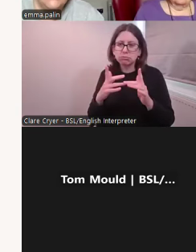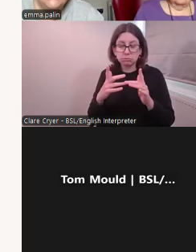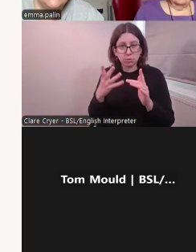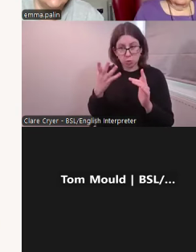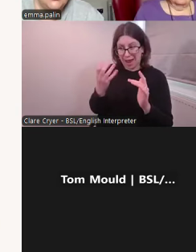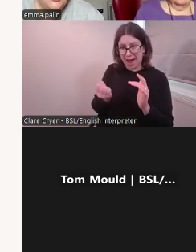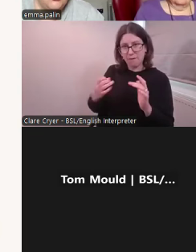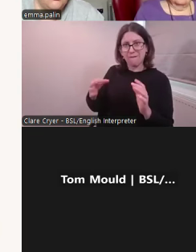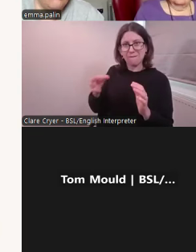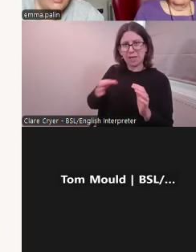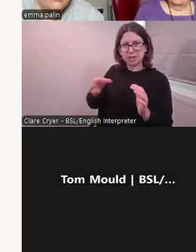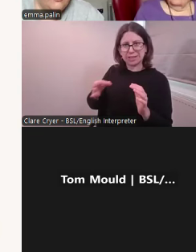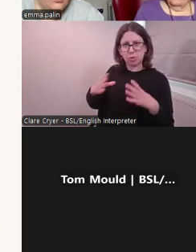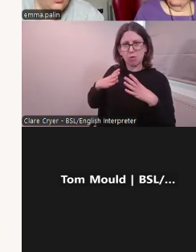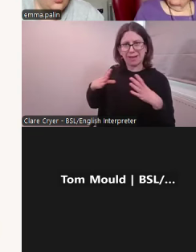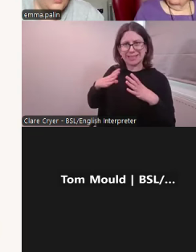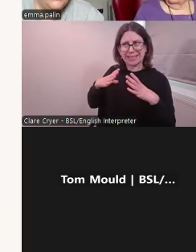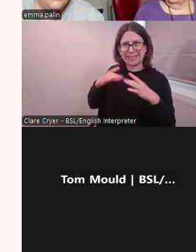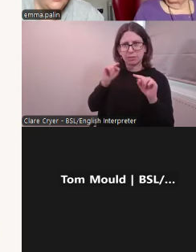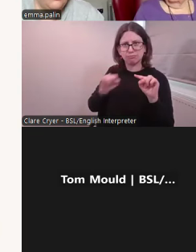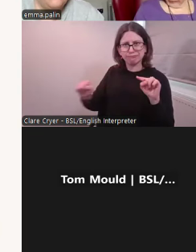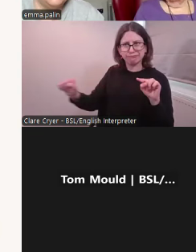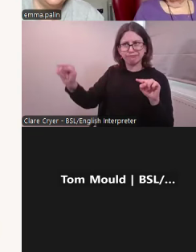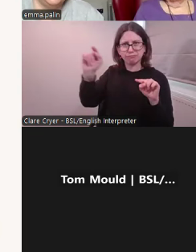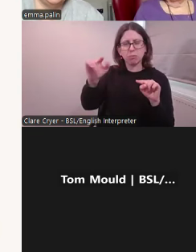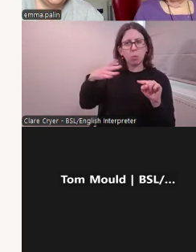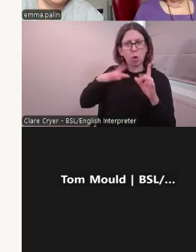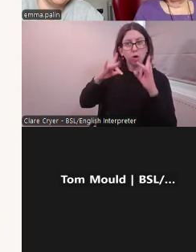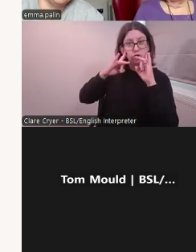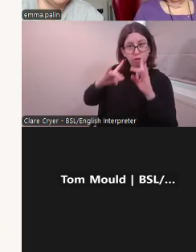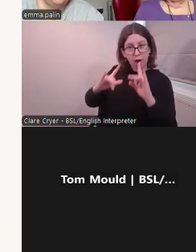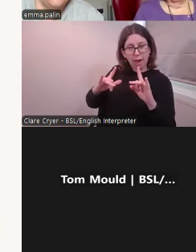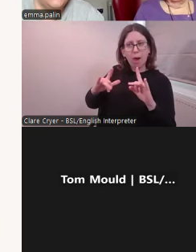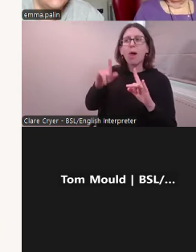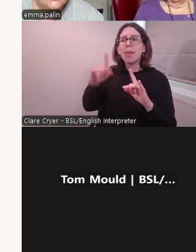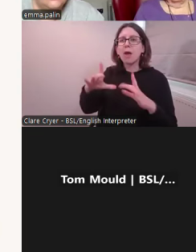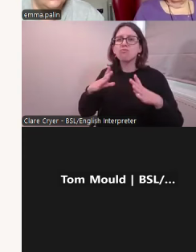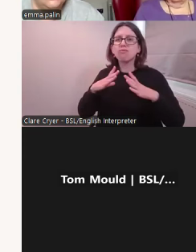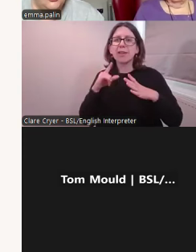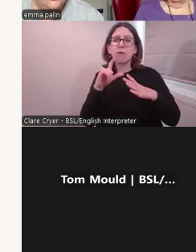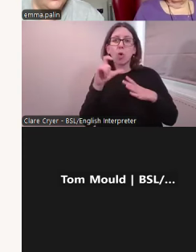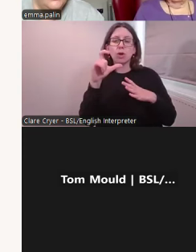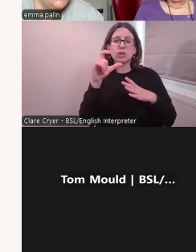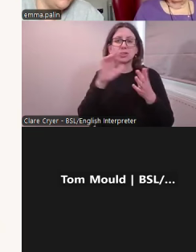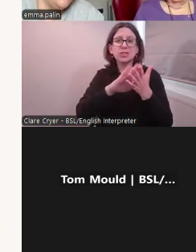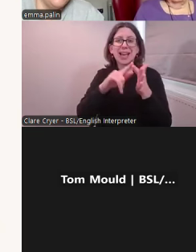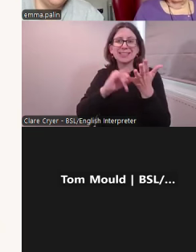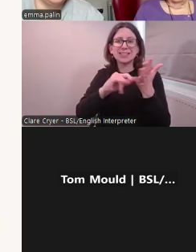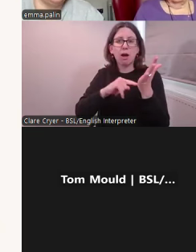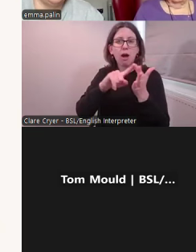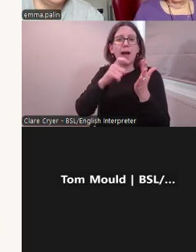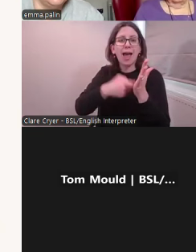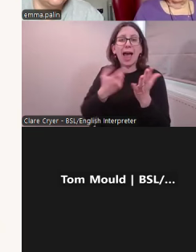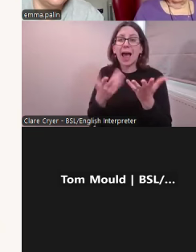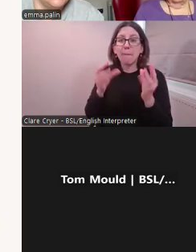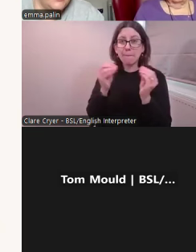existing villages, ready for when our villages in Chester and Birkdale were due to open, and they would